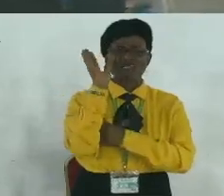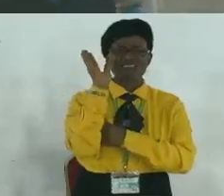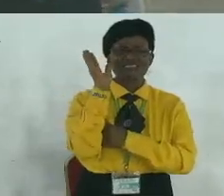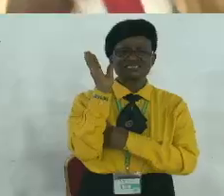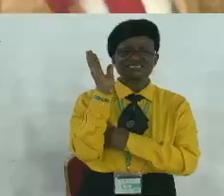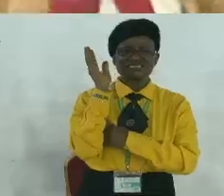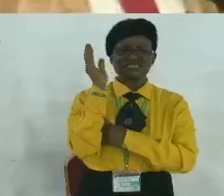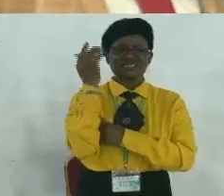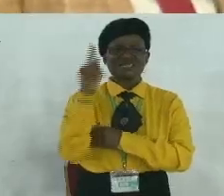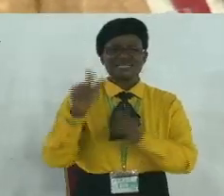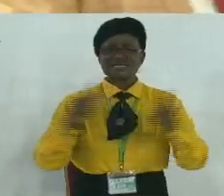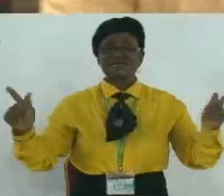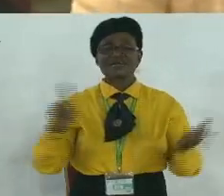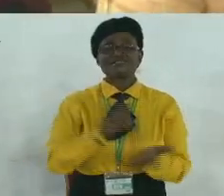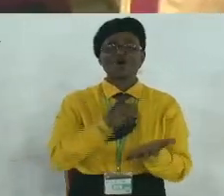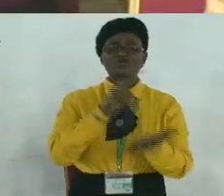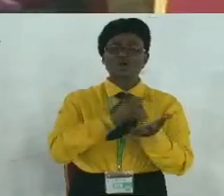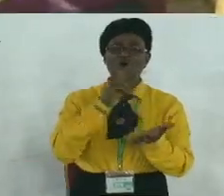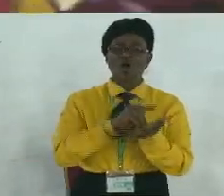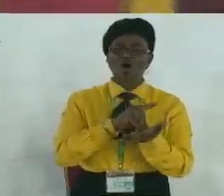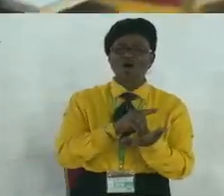the Great Physician,